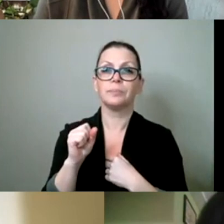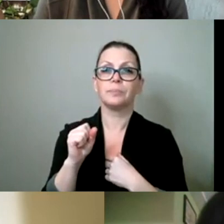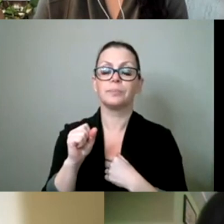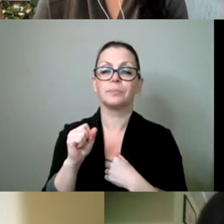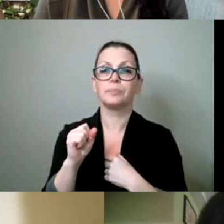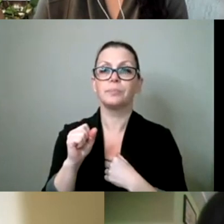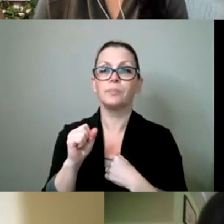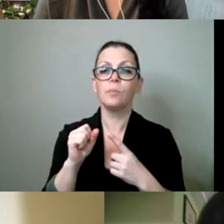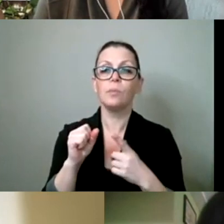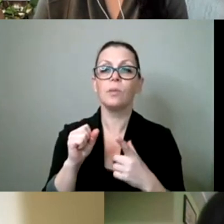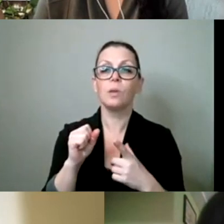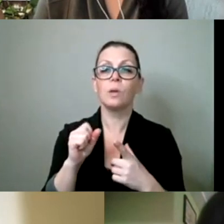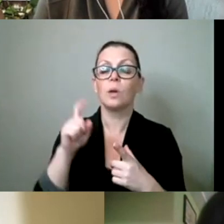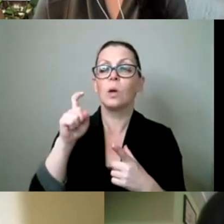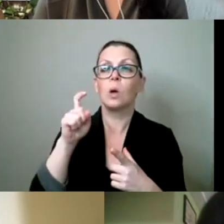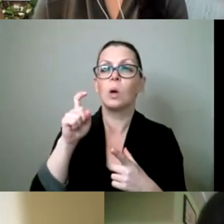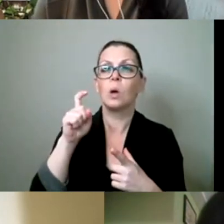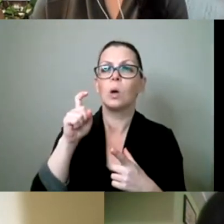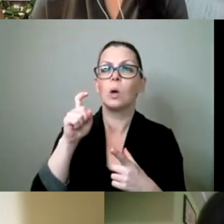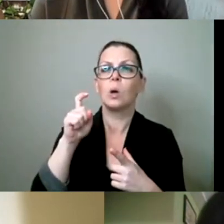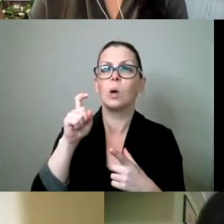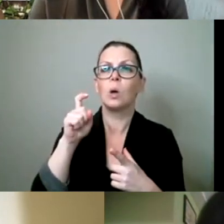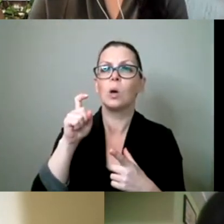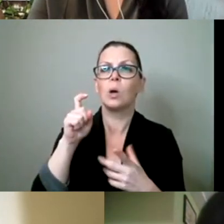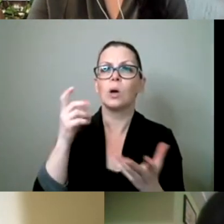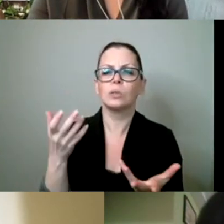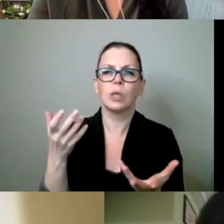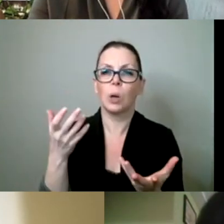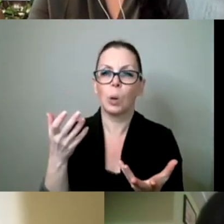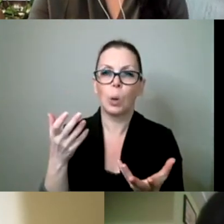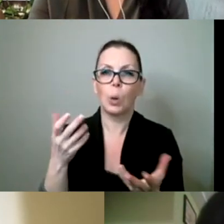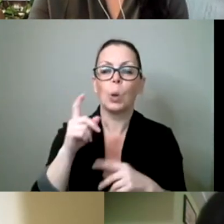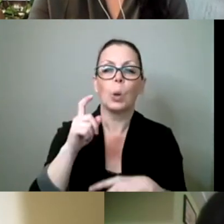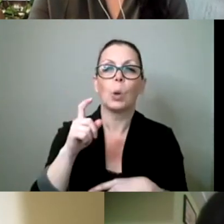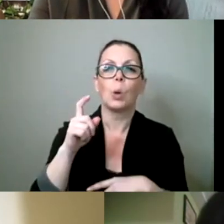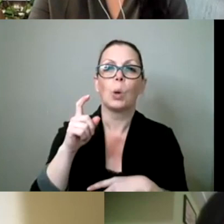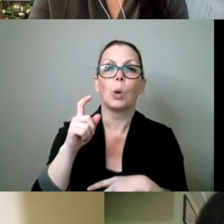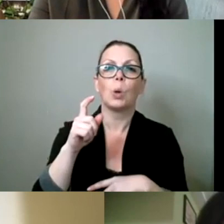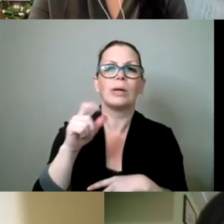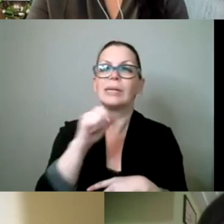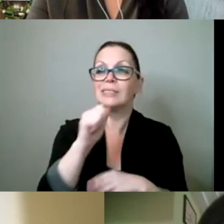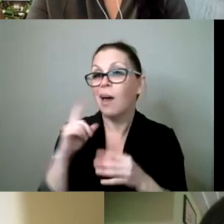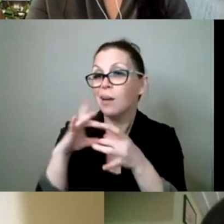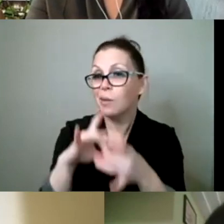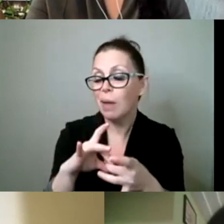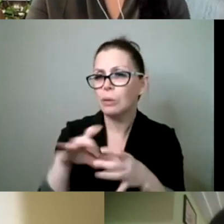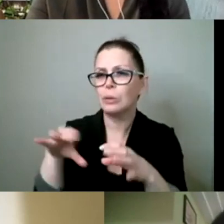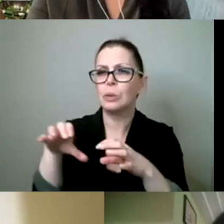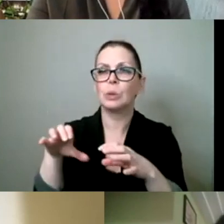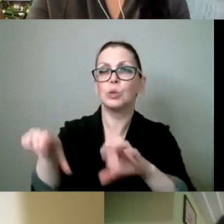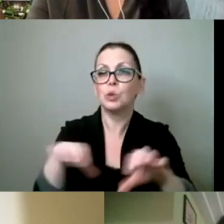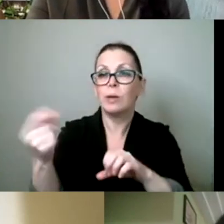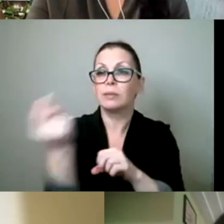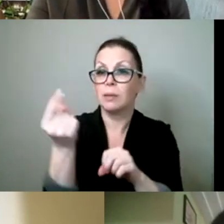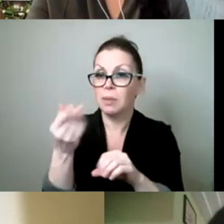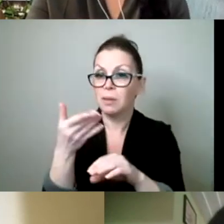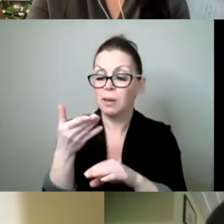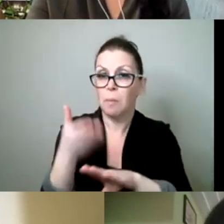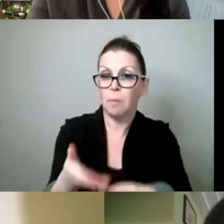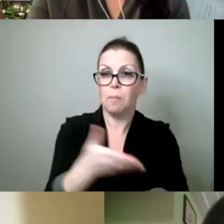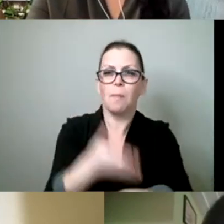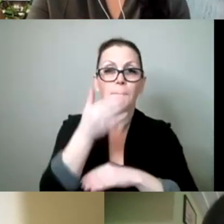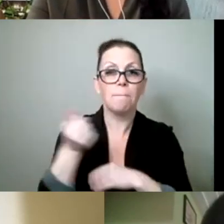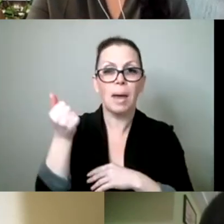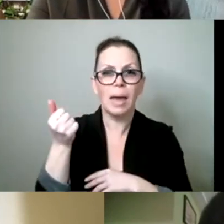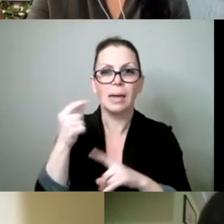stop, you know, putting out anything that someone all has already done. And it's not even about doing it better, but doing